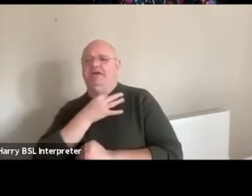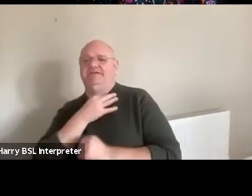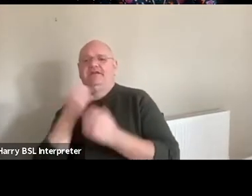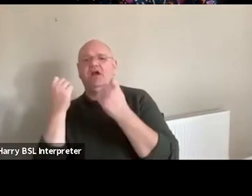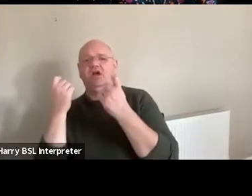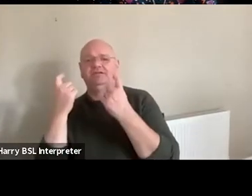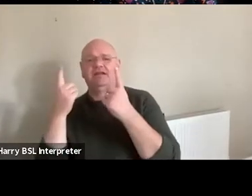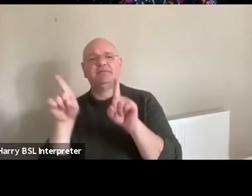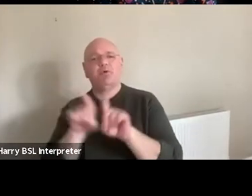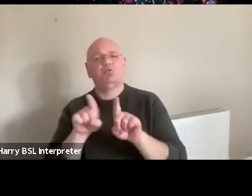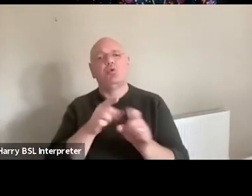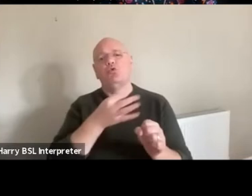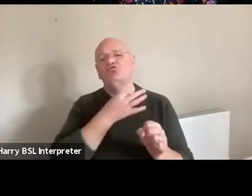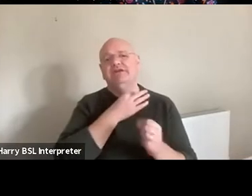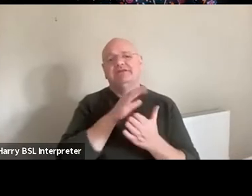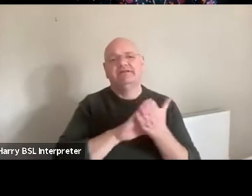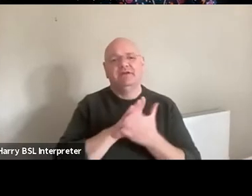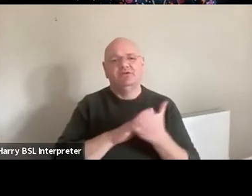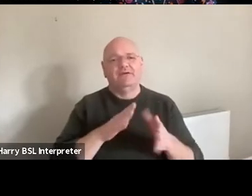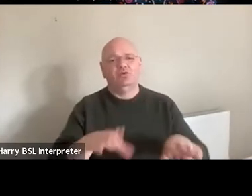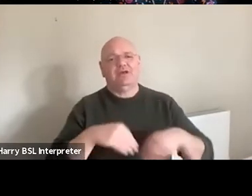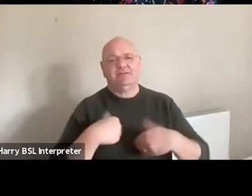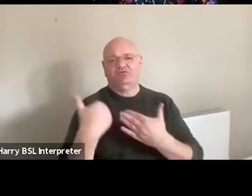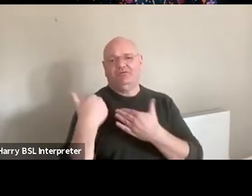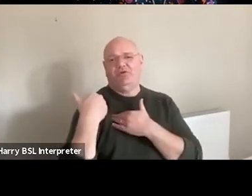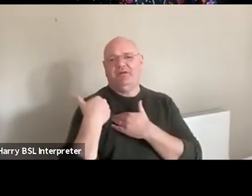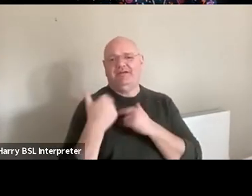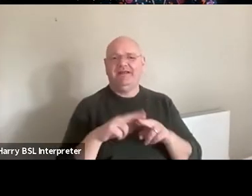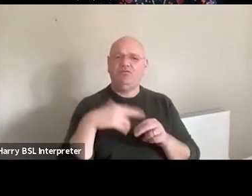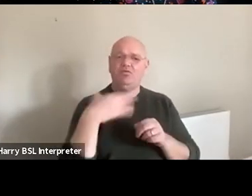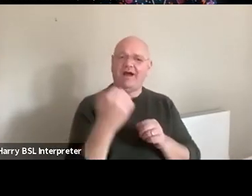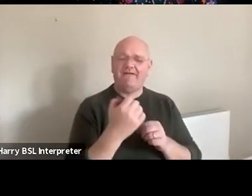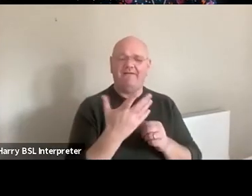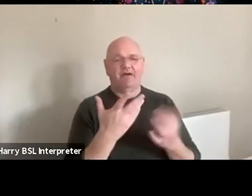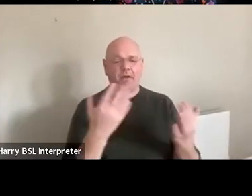responsibility to those risks if you get into a position of positional power. That's a terrible sentence.